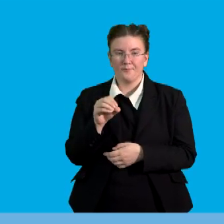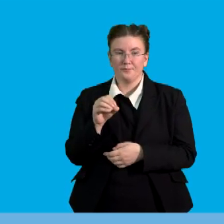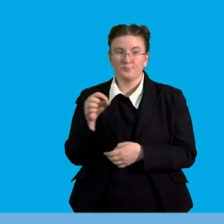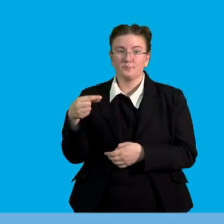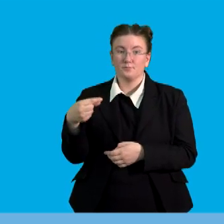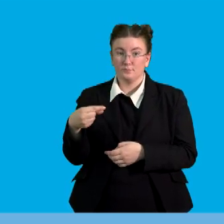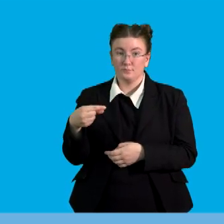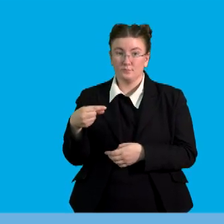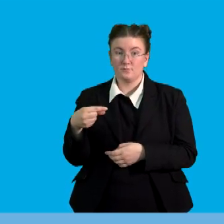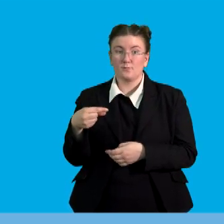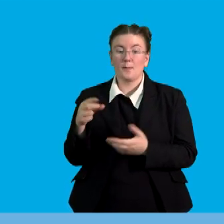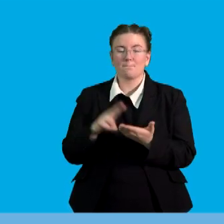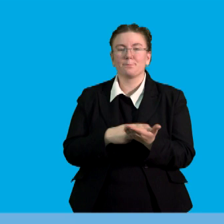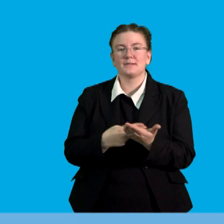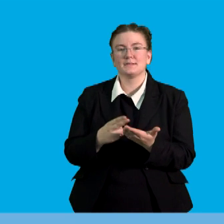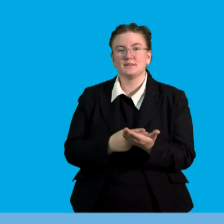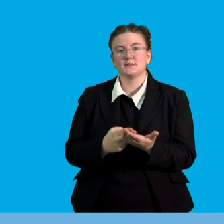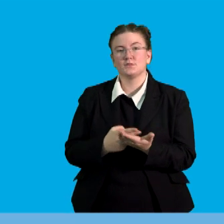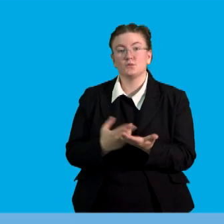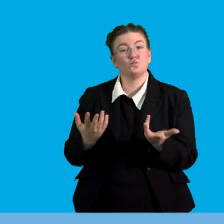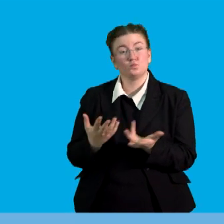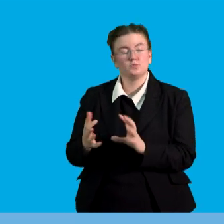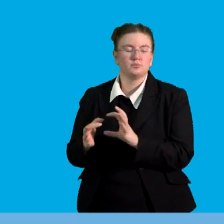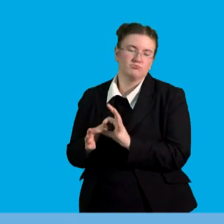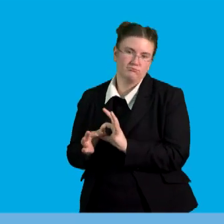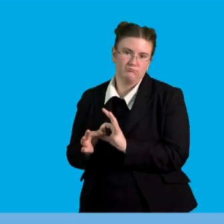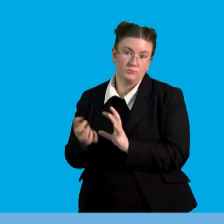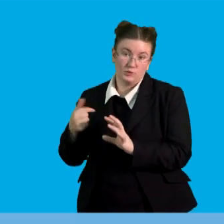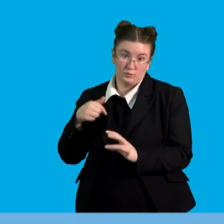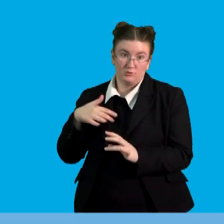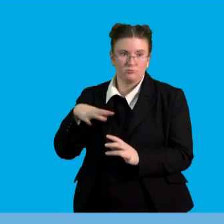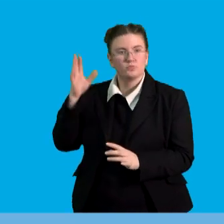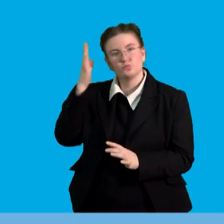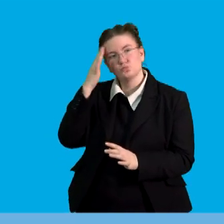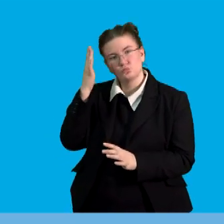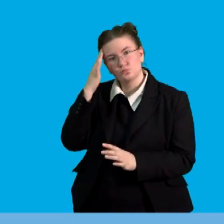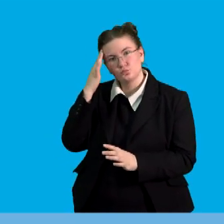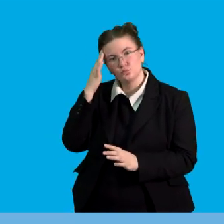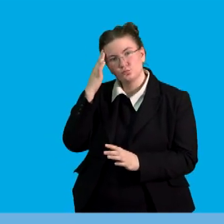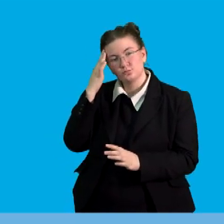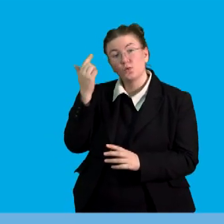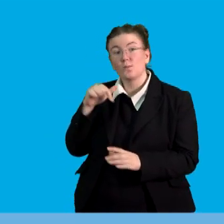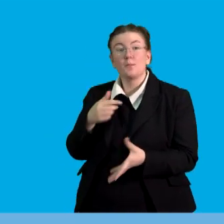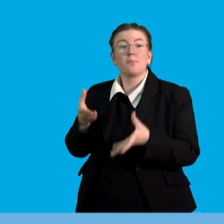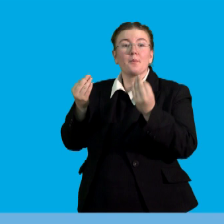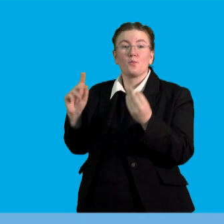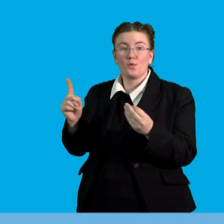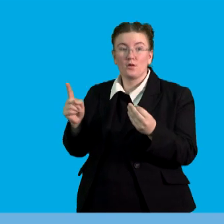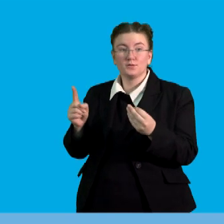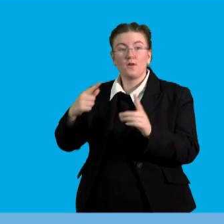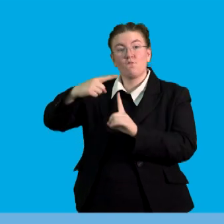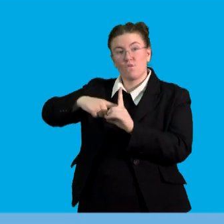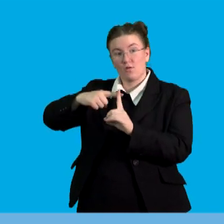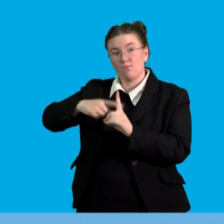500 grams, a 500 grams block of butter at home, and we want to find out, we found out that